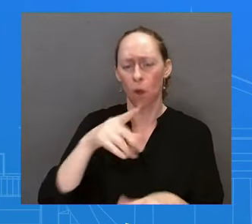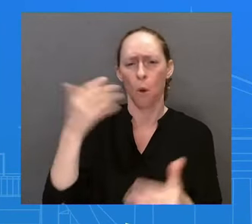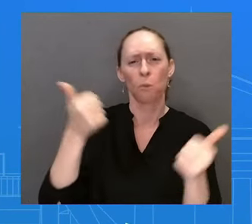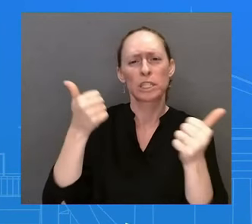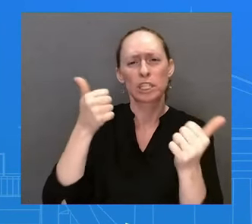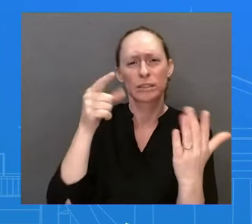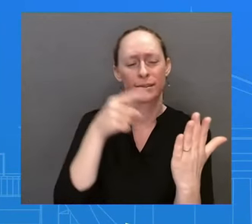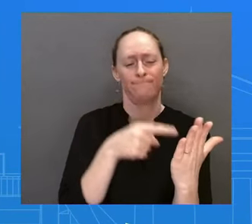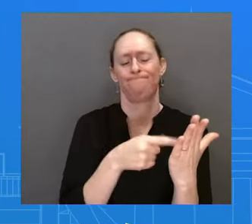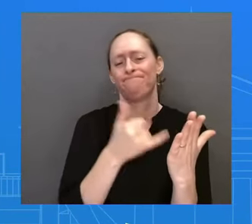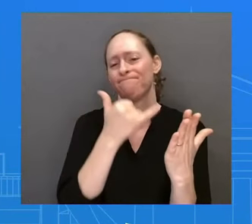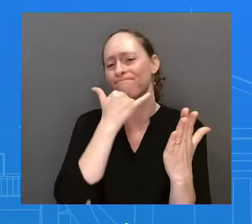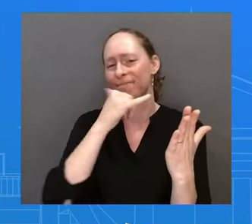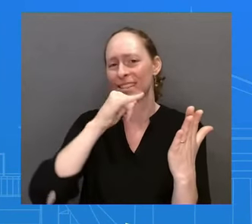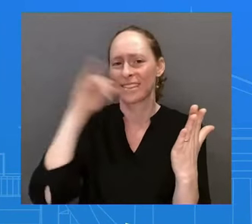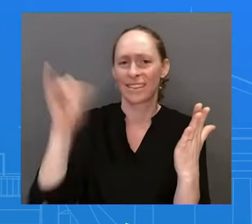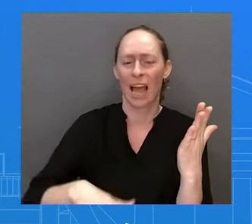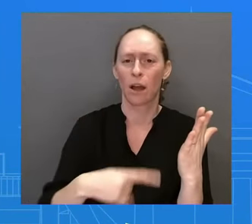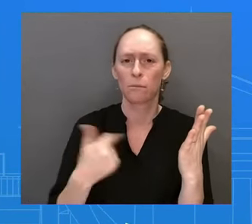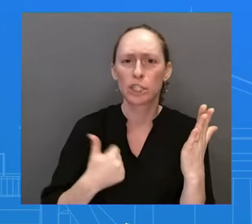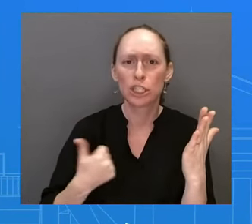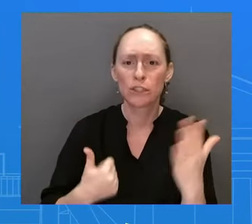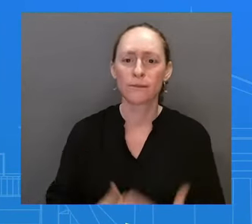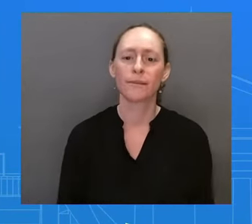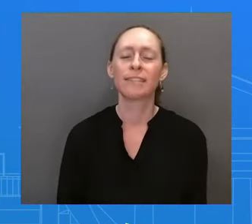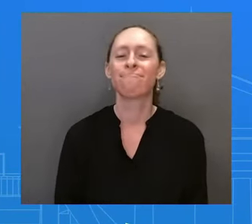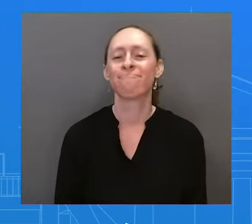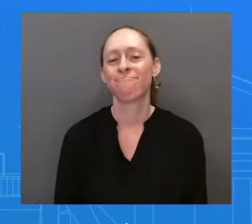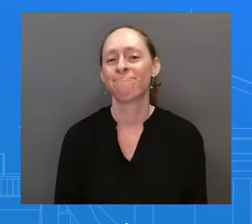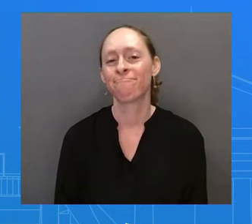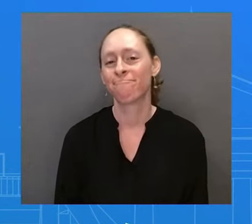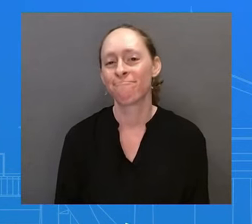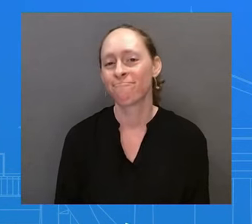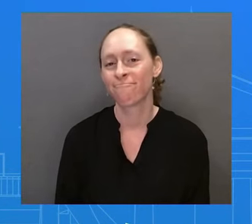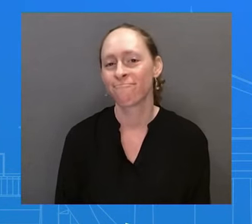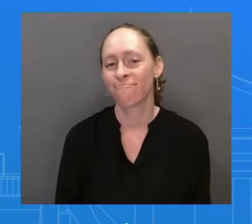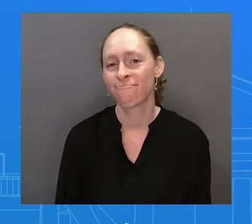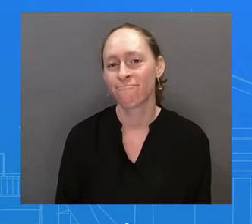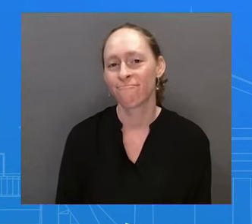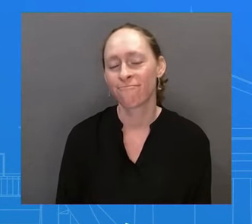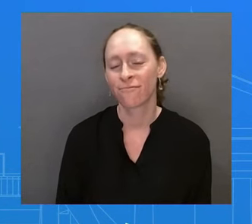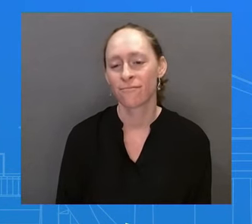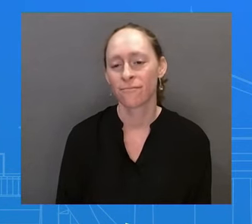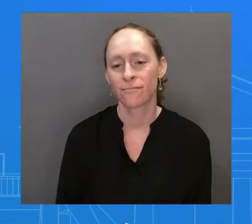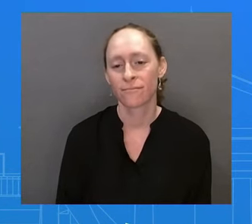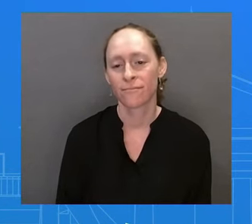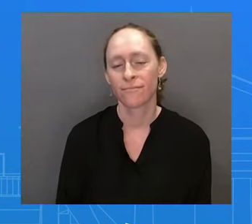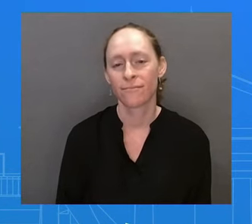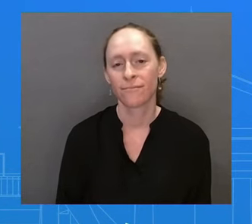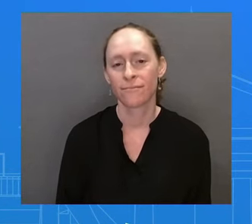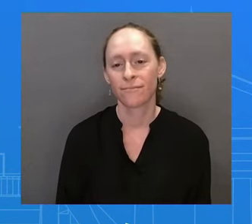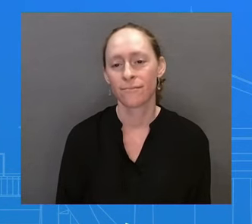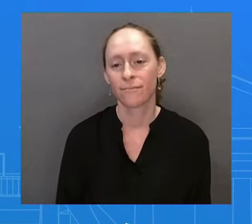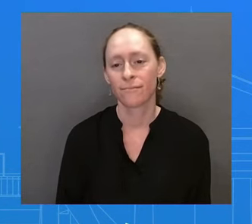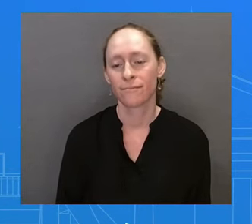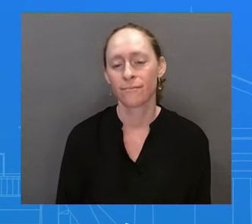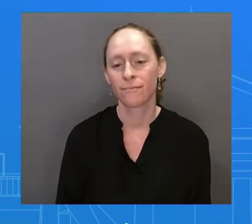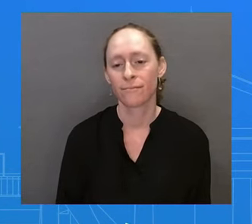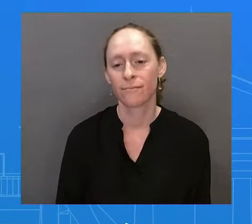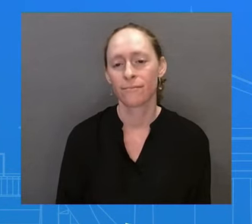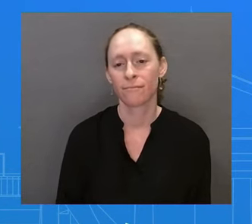when precisely China established the base? I know you guys said it was at least 2019. That's as far as you could go. That's as far as I want to go